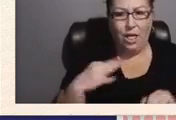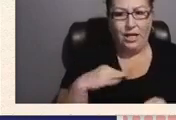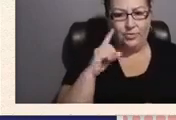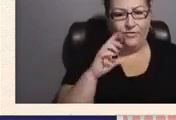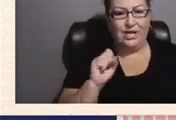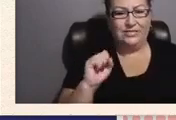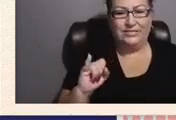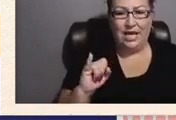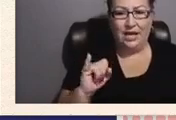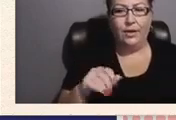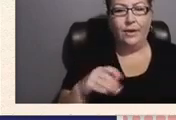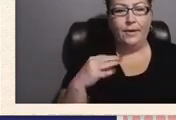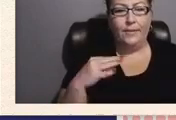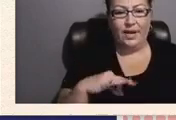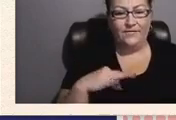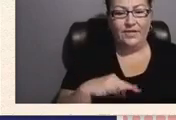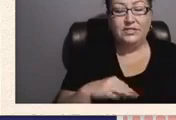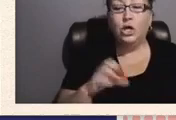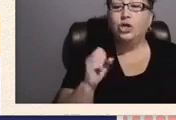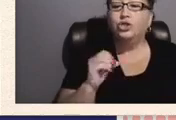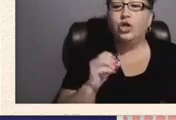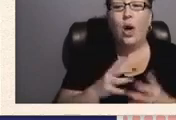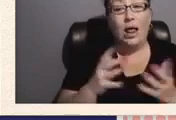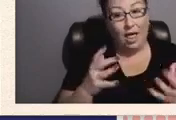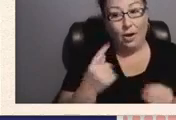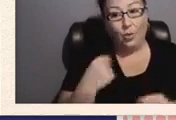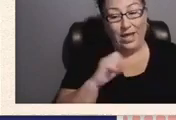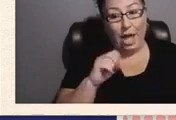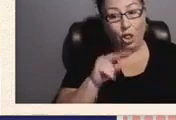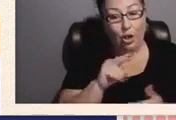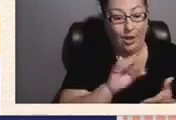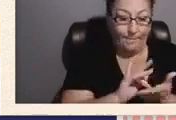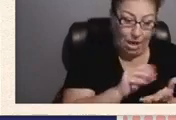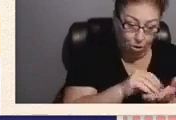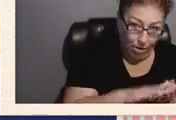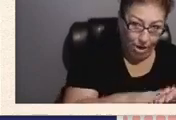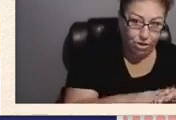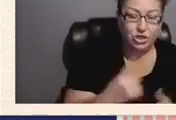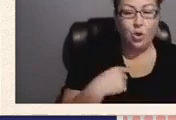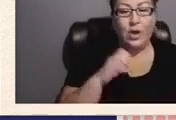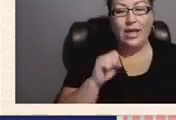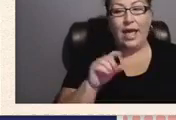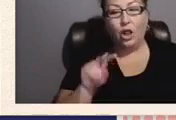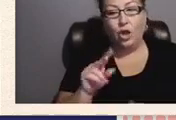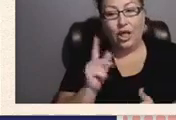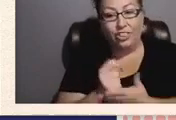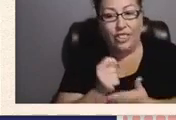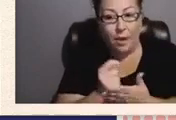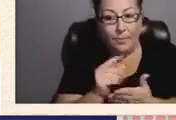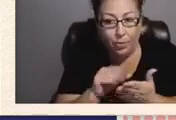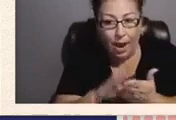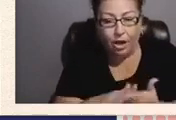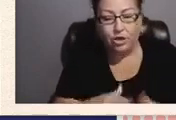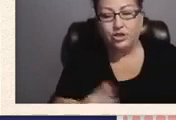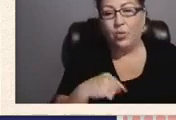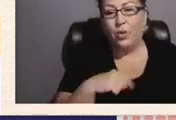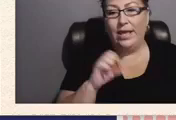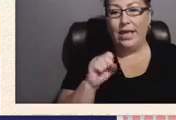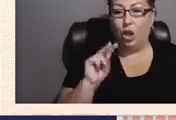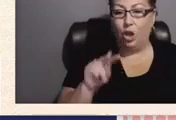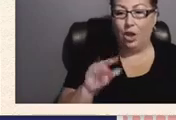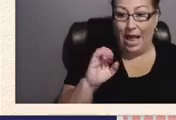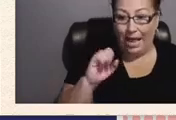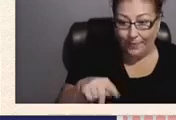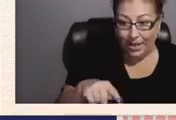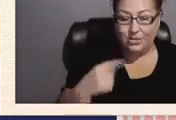benefits? So there's a lot of them. We can look at medical records. We can look at therapy records. We can look at IEPs. We can look